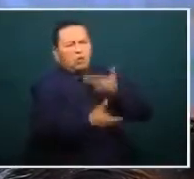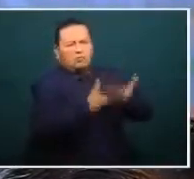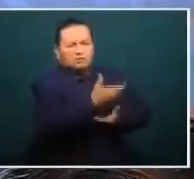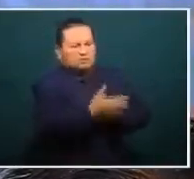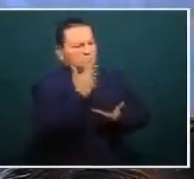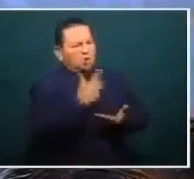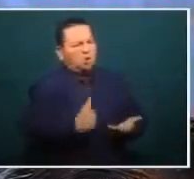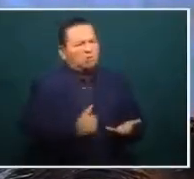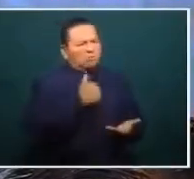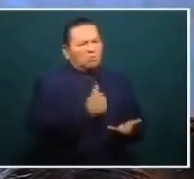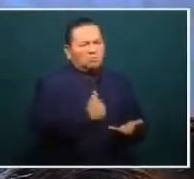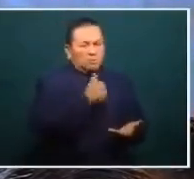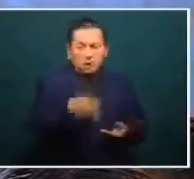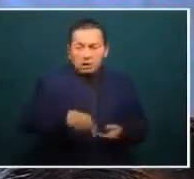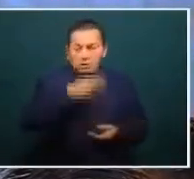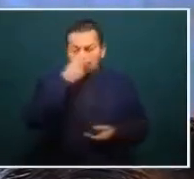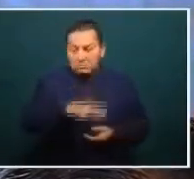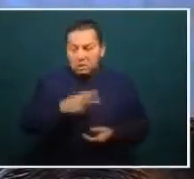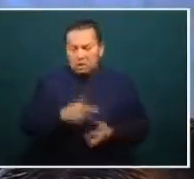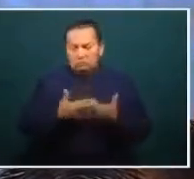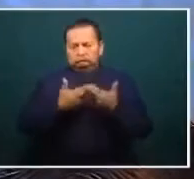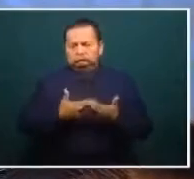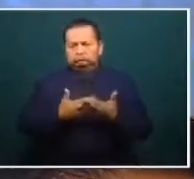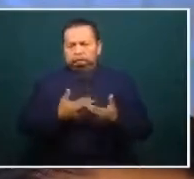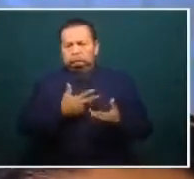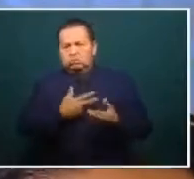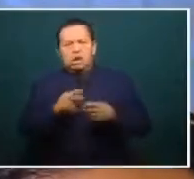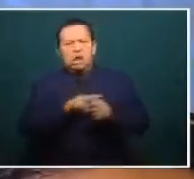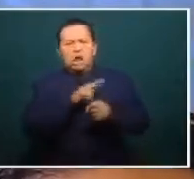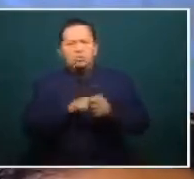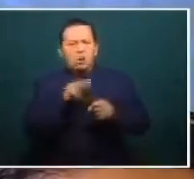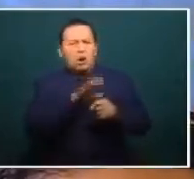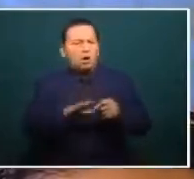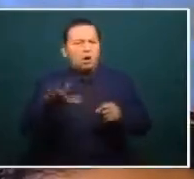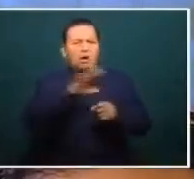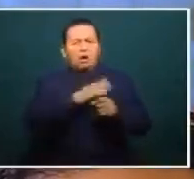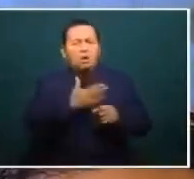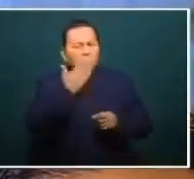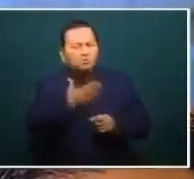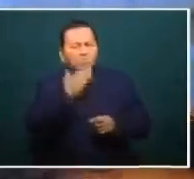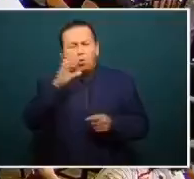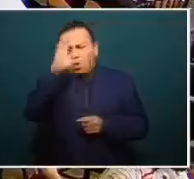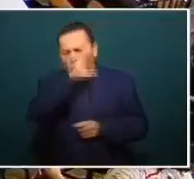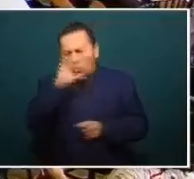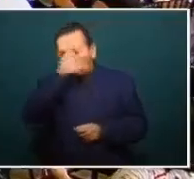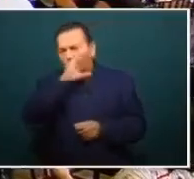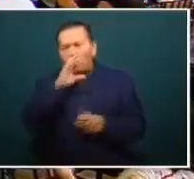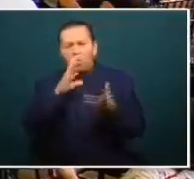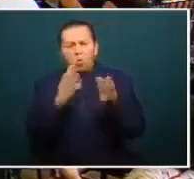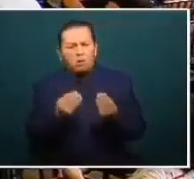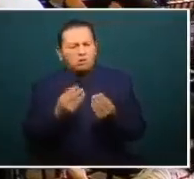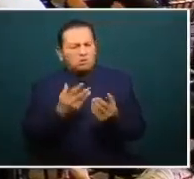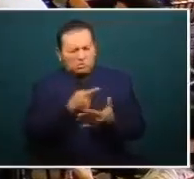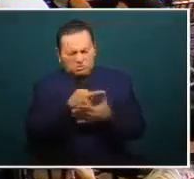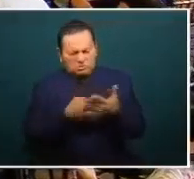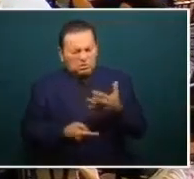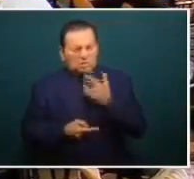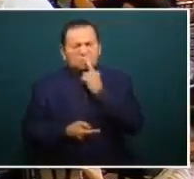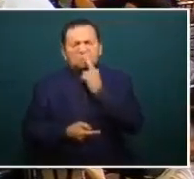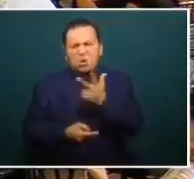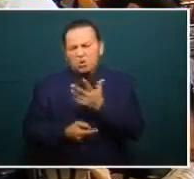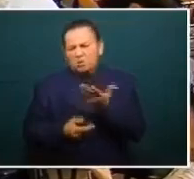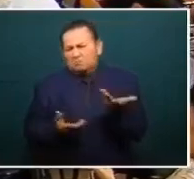Couldn't you take this opportunity to go to other countries? We are rich in tradition